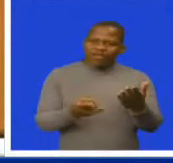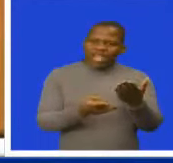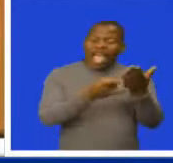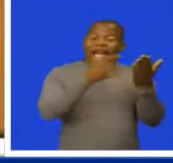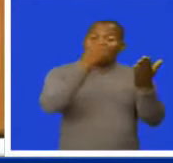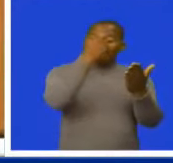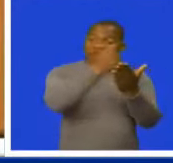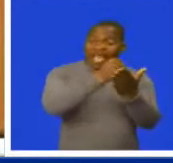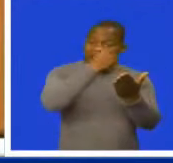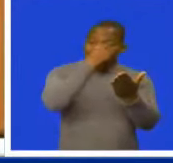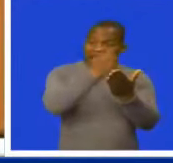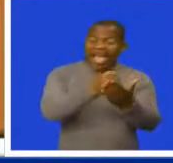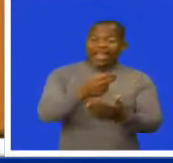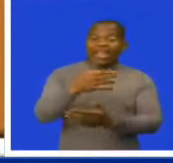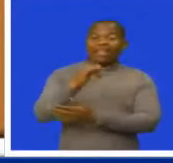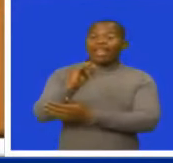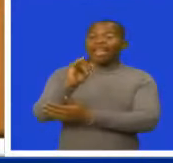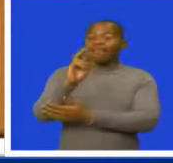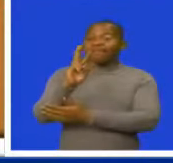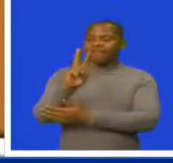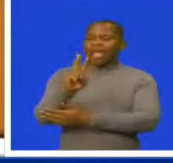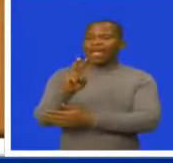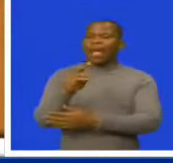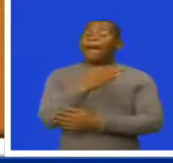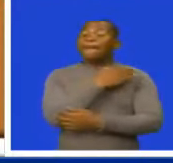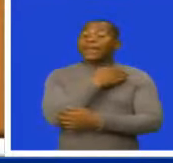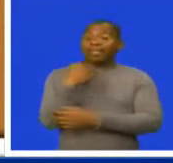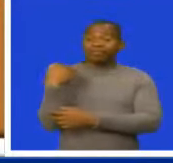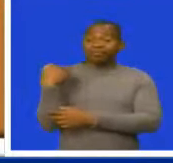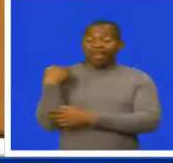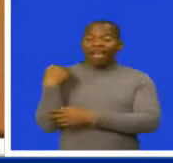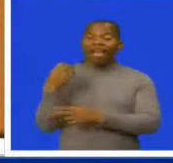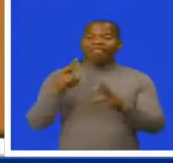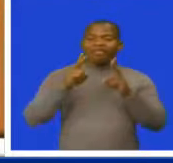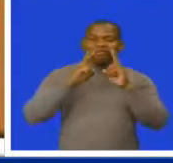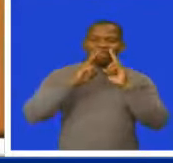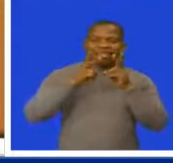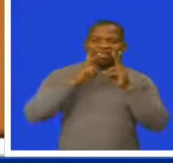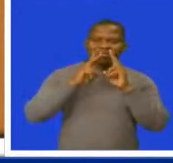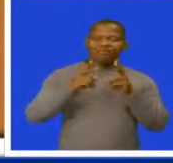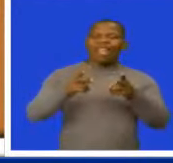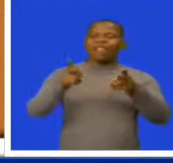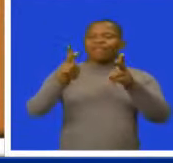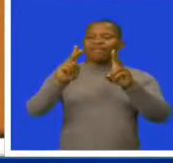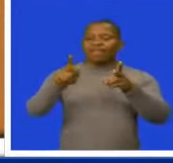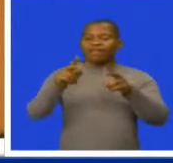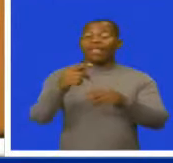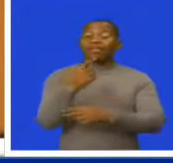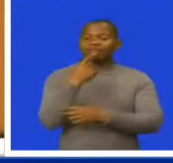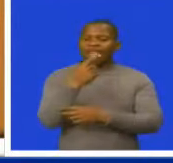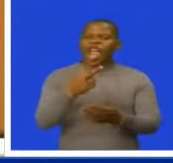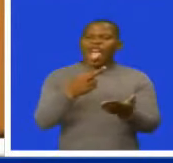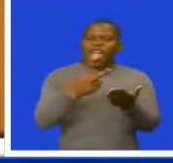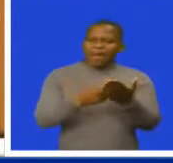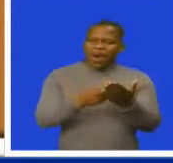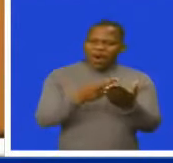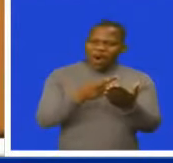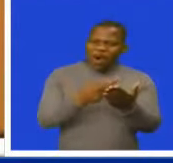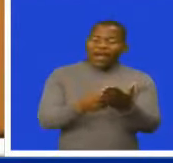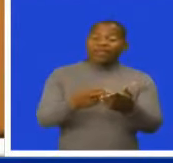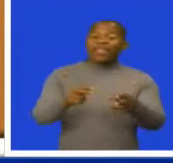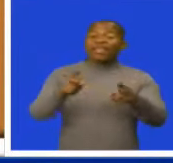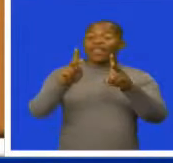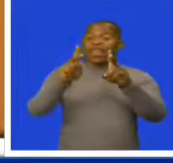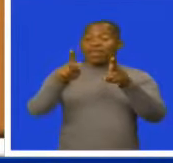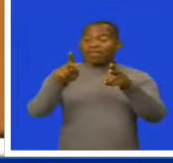induna yelitiko letekuvakasha netindzaba temvelo ithi umbiko wekubuketa uphindze ulungise simo semvelo